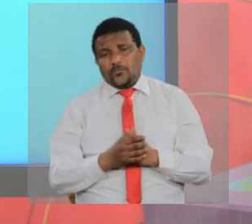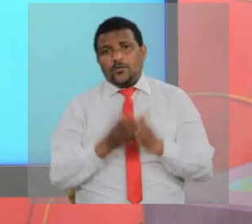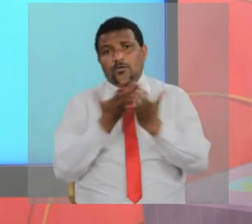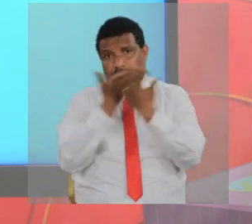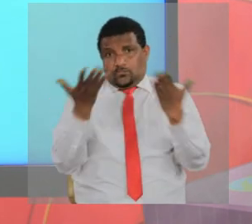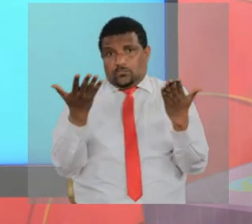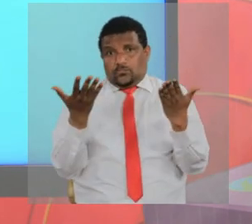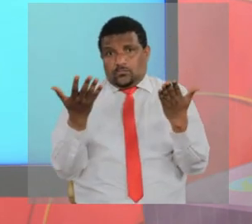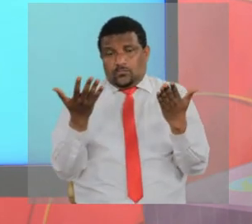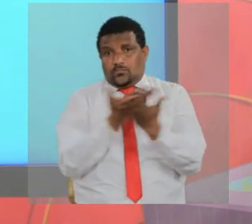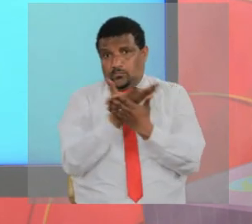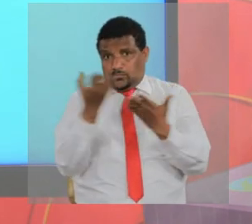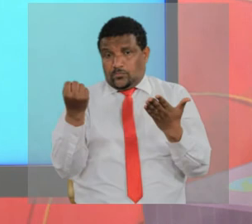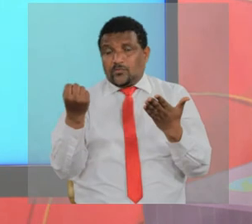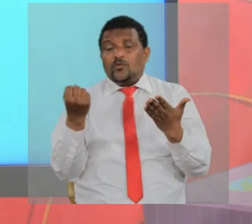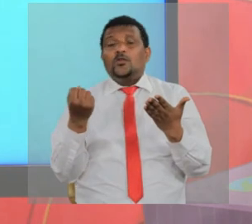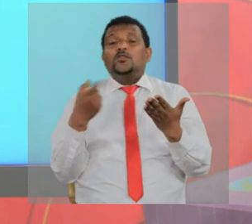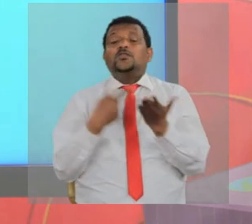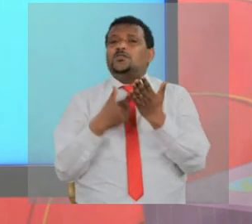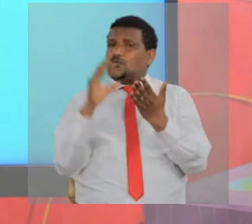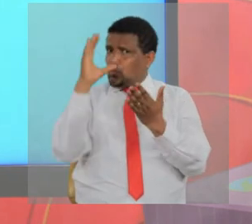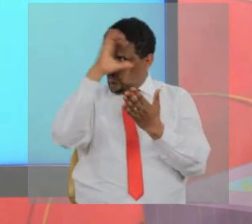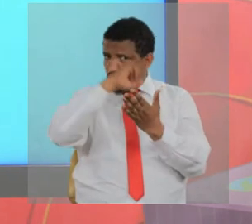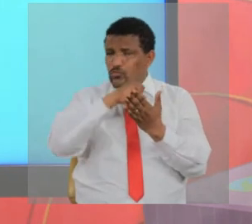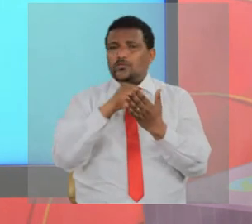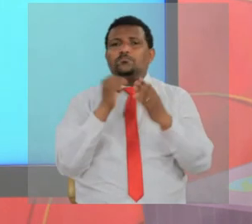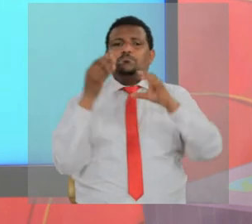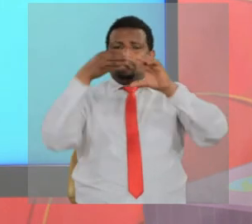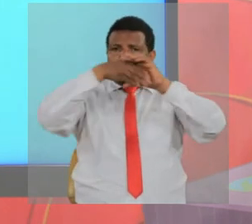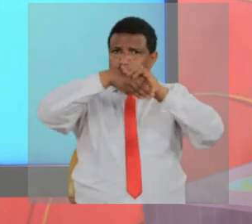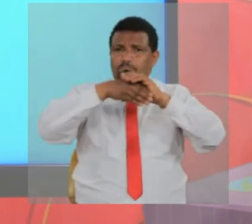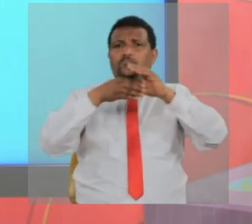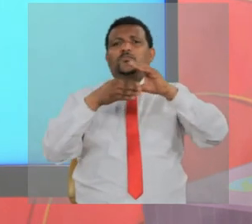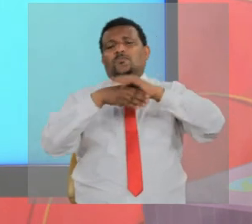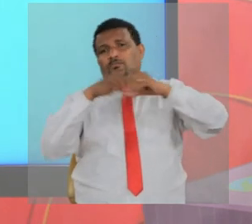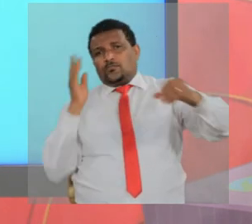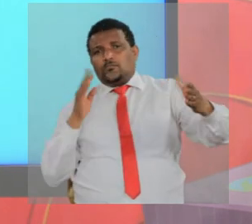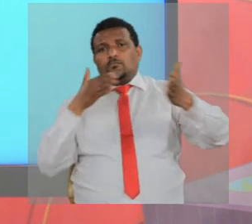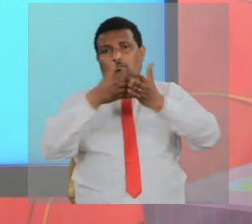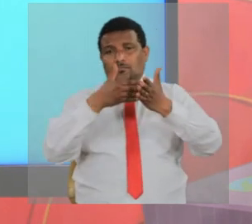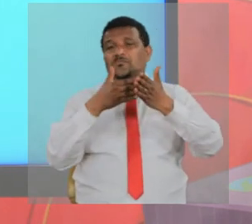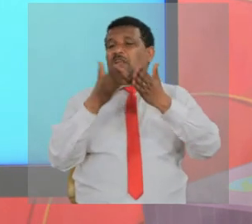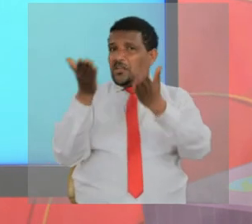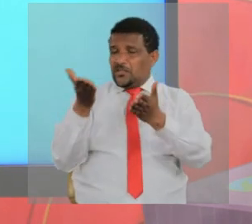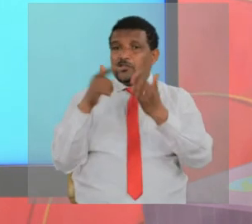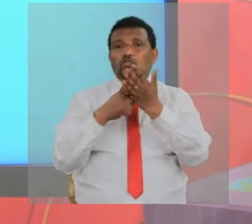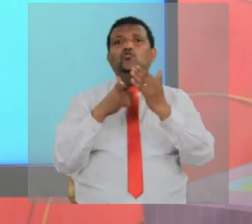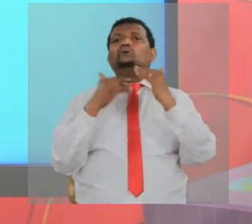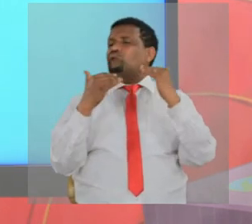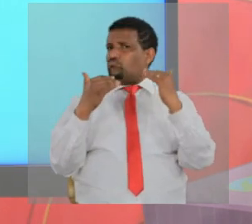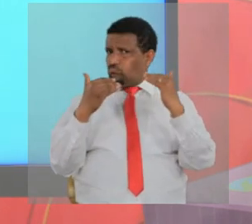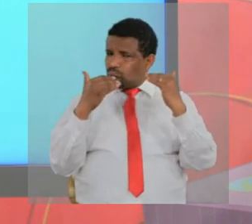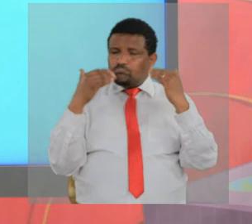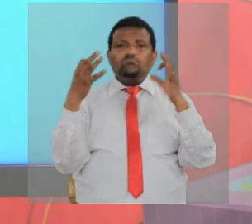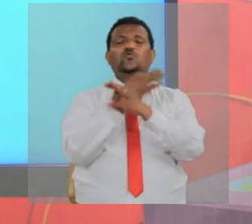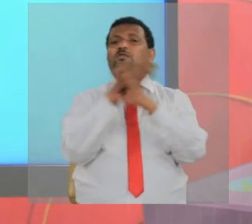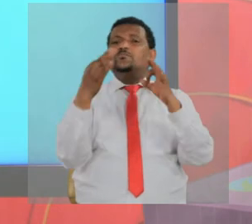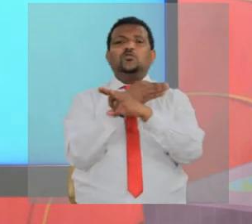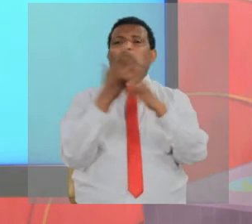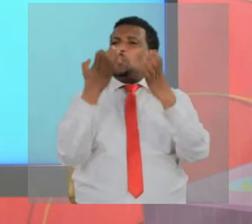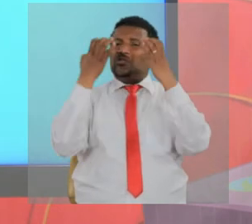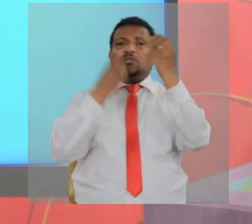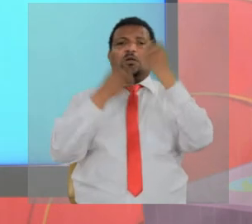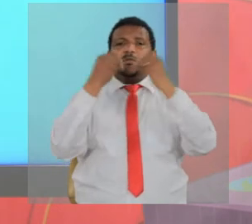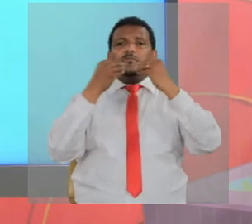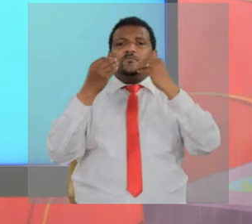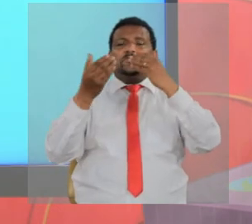commodity. There is considerable entry and exit barrier in pure monopoly. Those firms that want to join in such a market